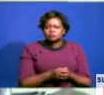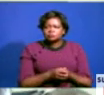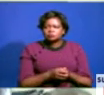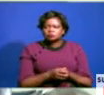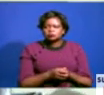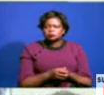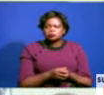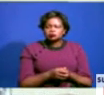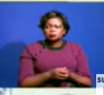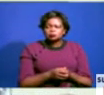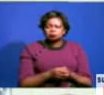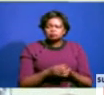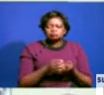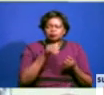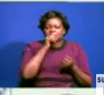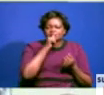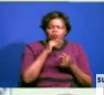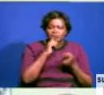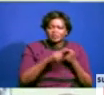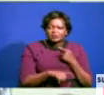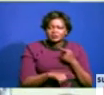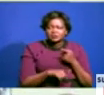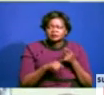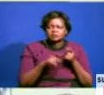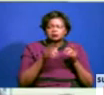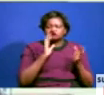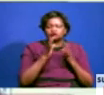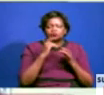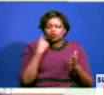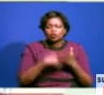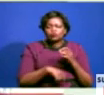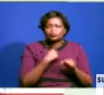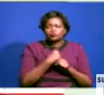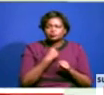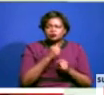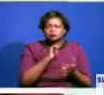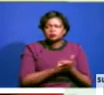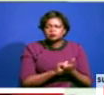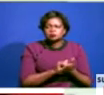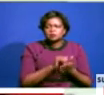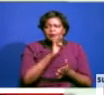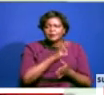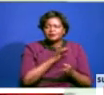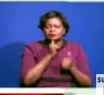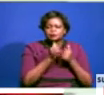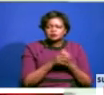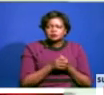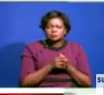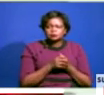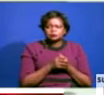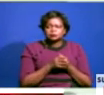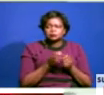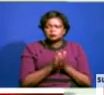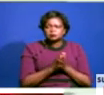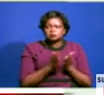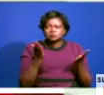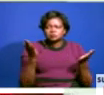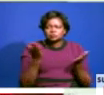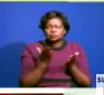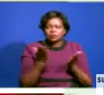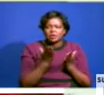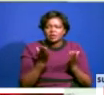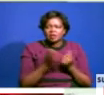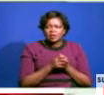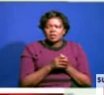of privatization, what is the estimated cost of doing that, what are the benefits to be gained, and where it touches, for example,